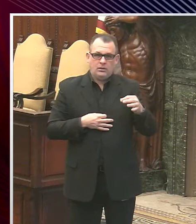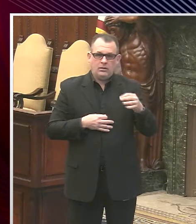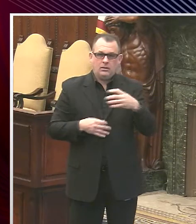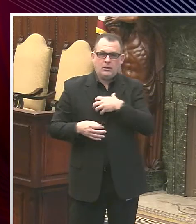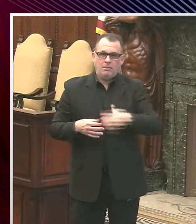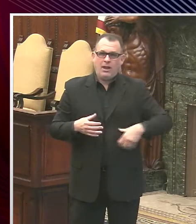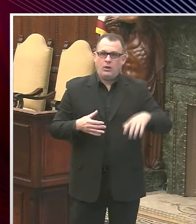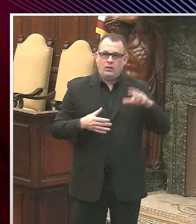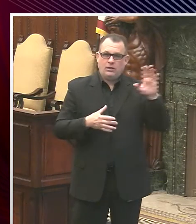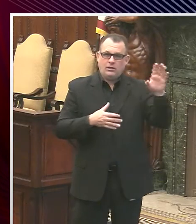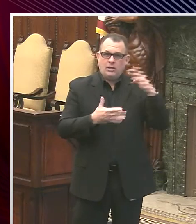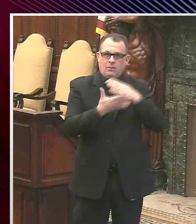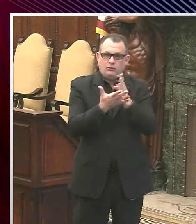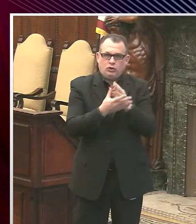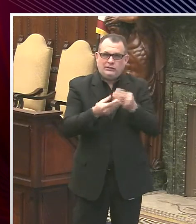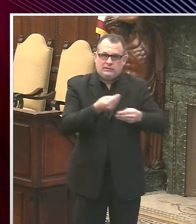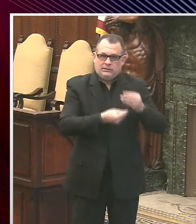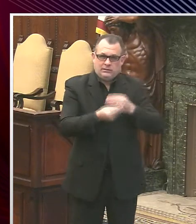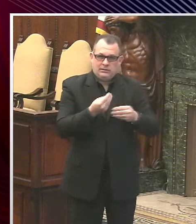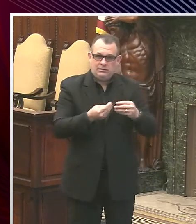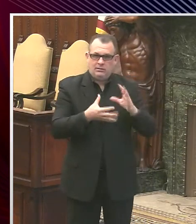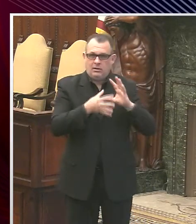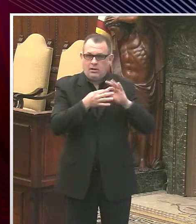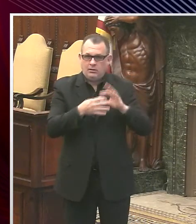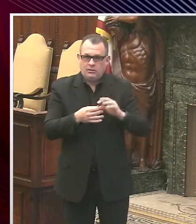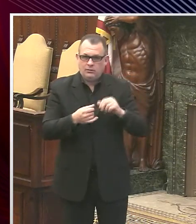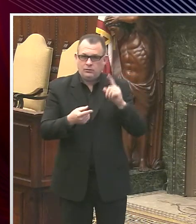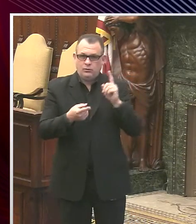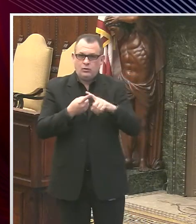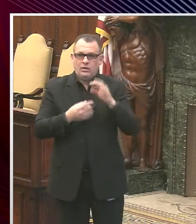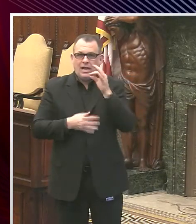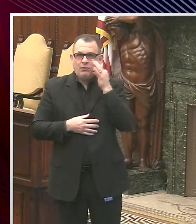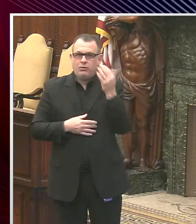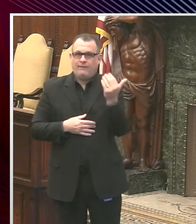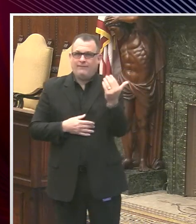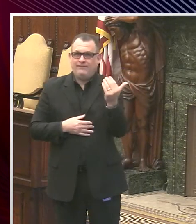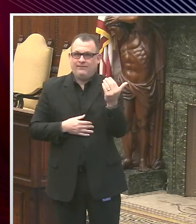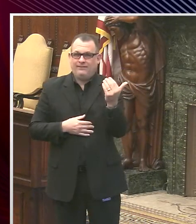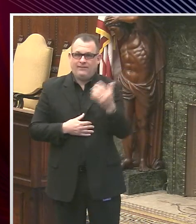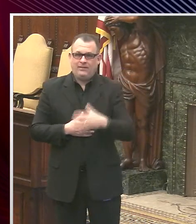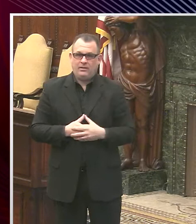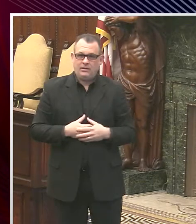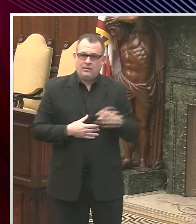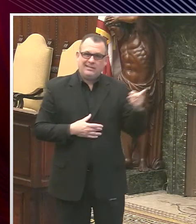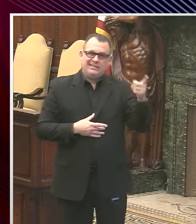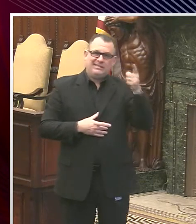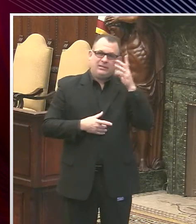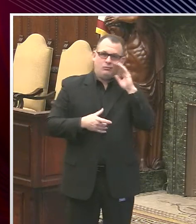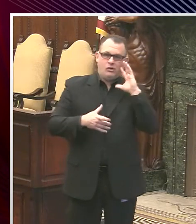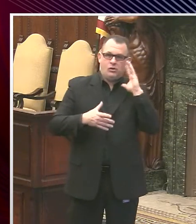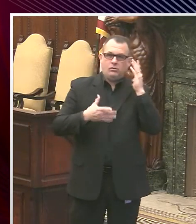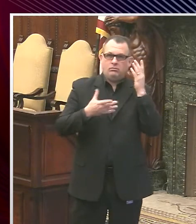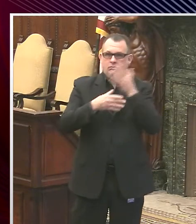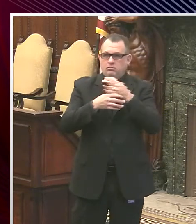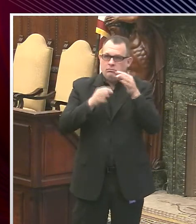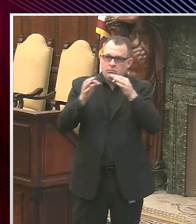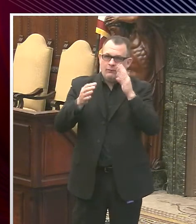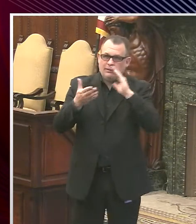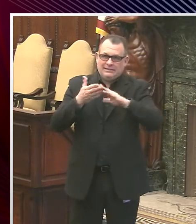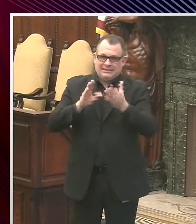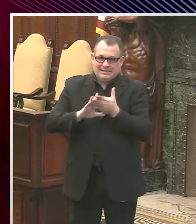give us time to understand what this package means. And so we're going through that process now. We're taking